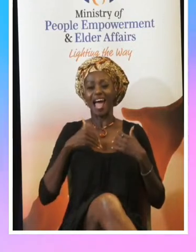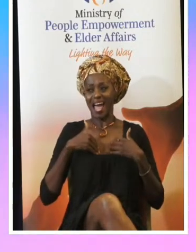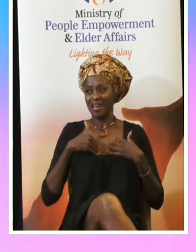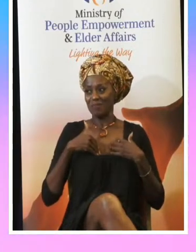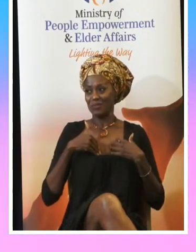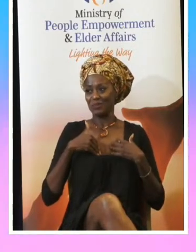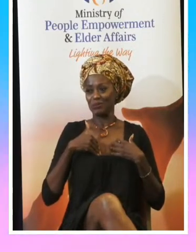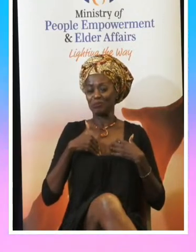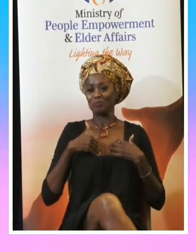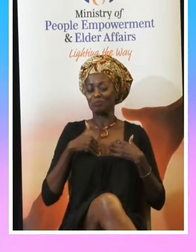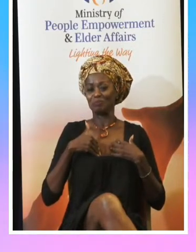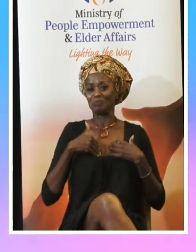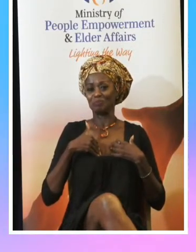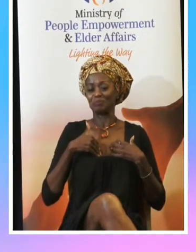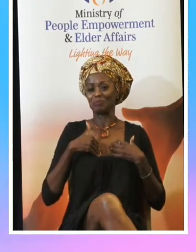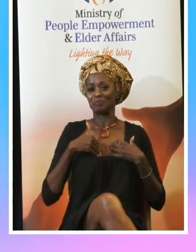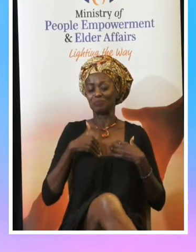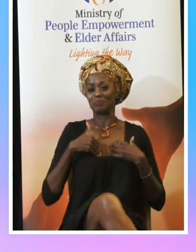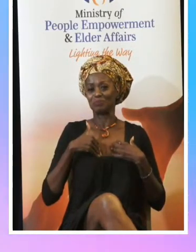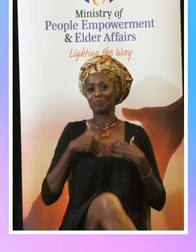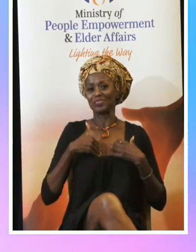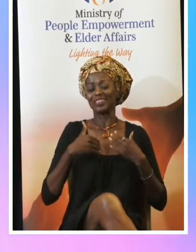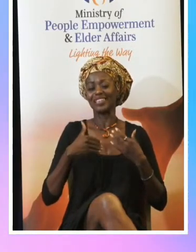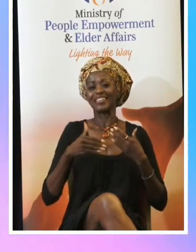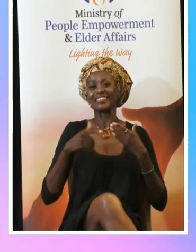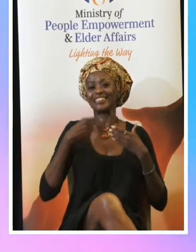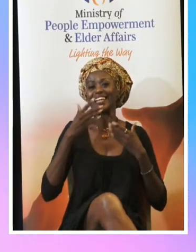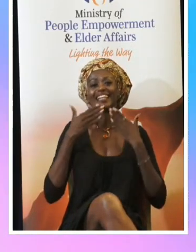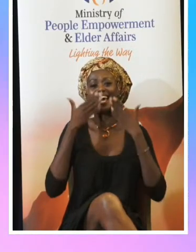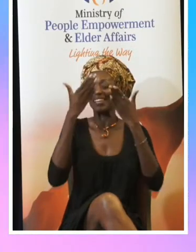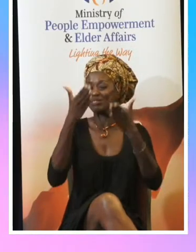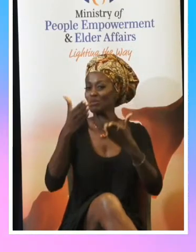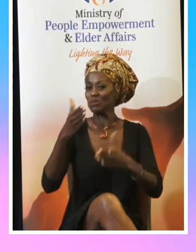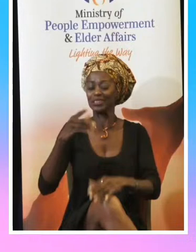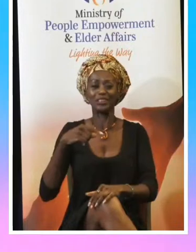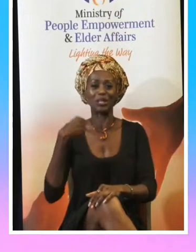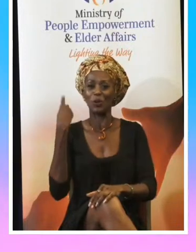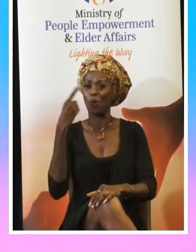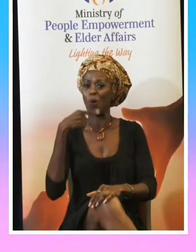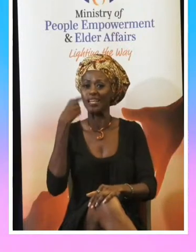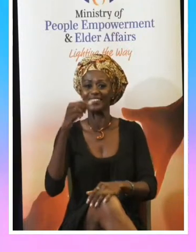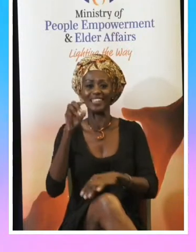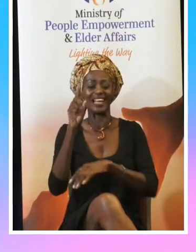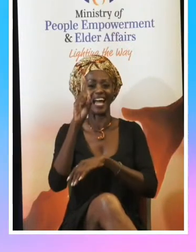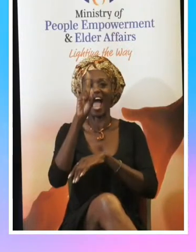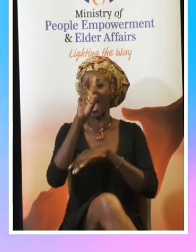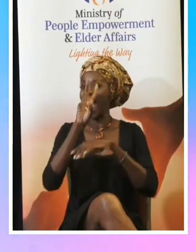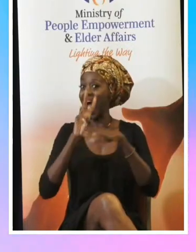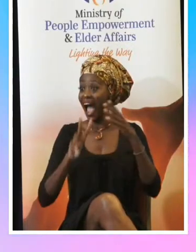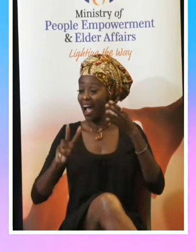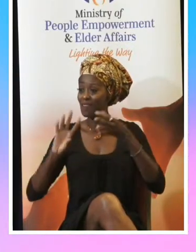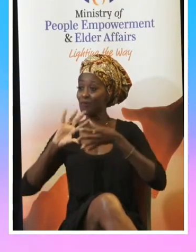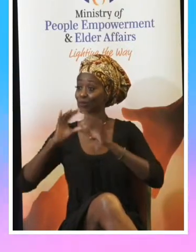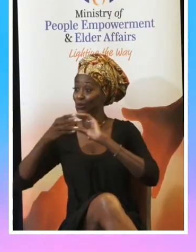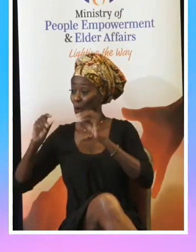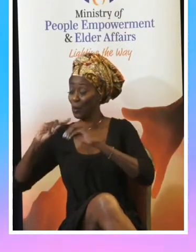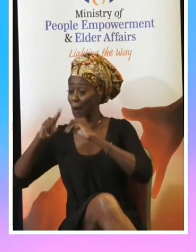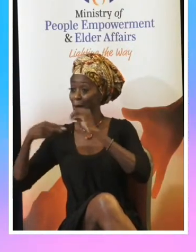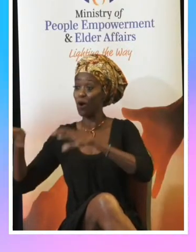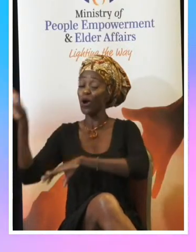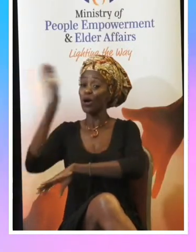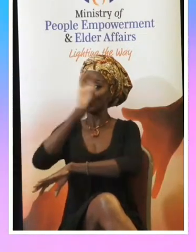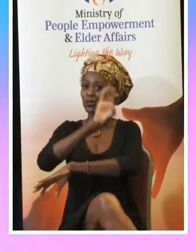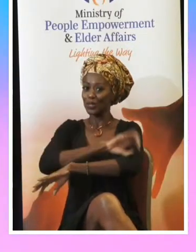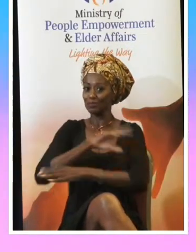Leacock because she tells half the story about that Christmas party at